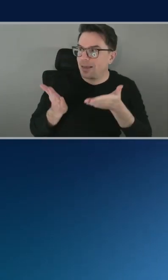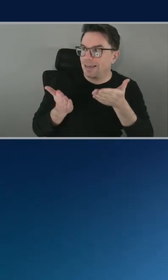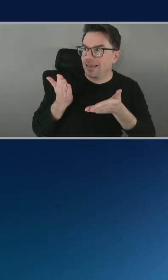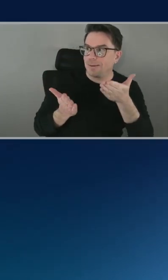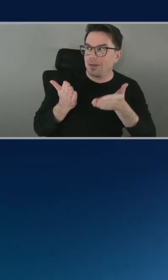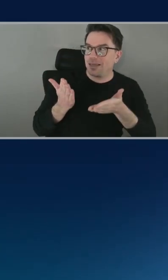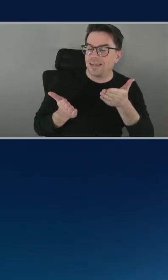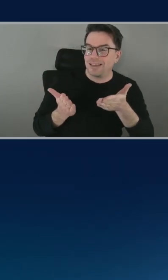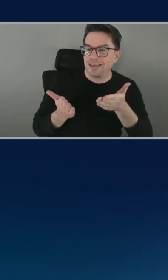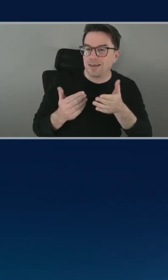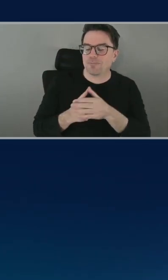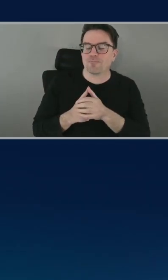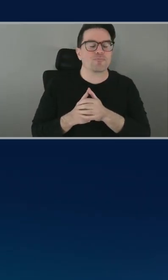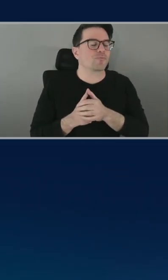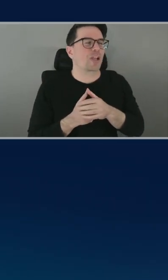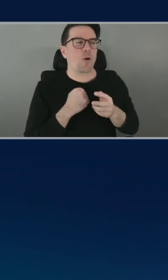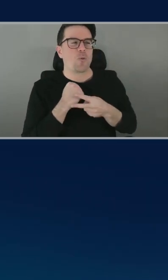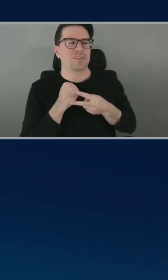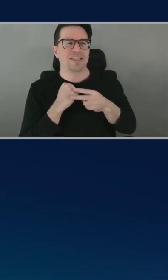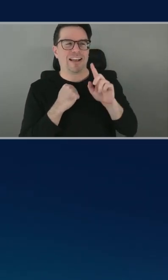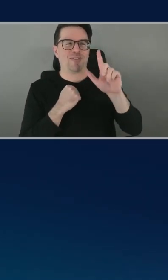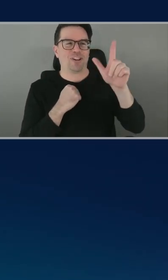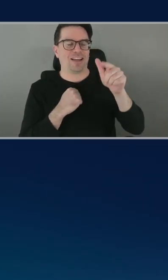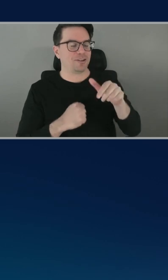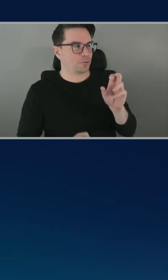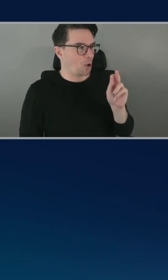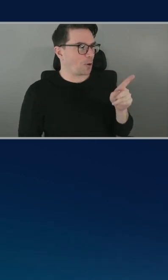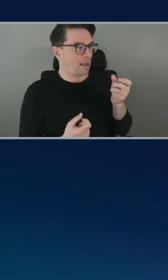We'll save it. Okay, gotcha. So